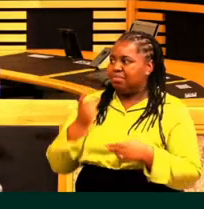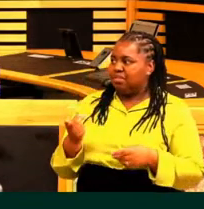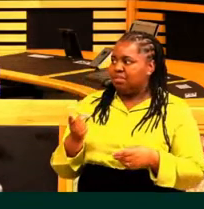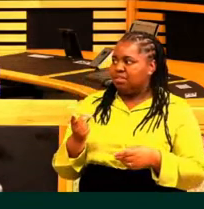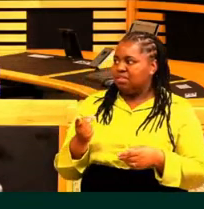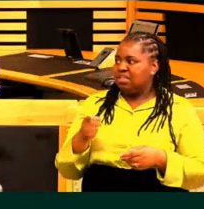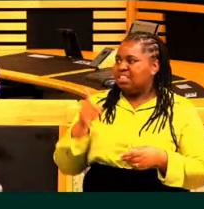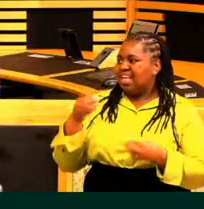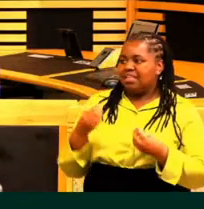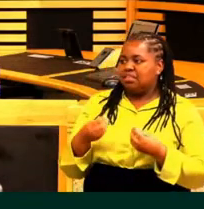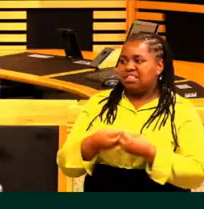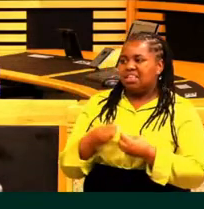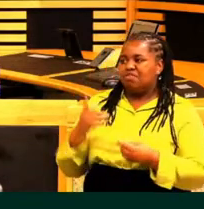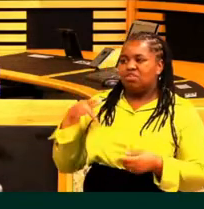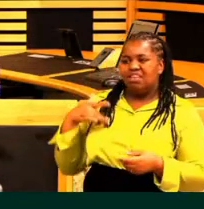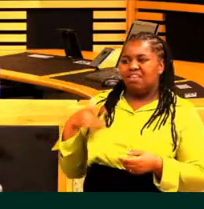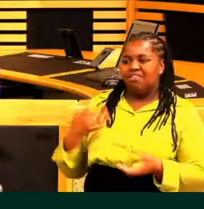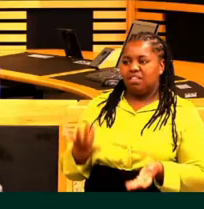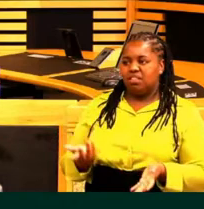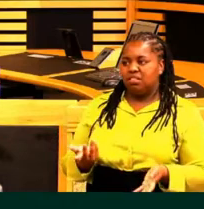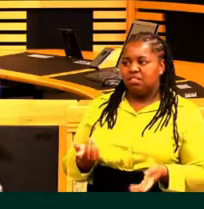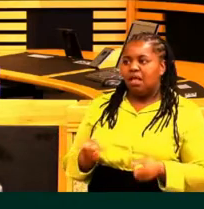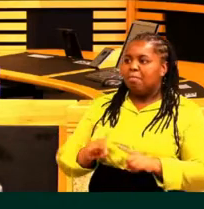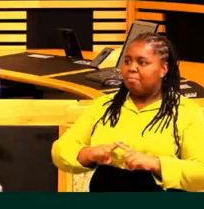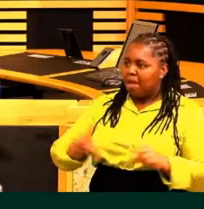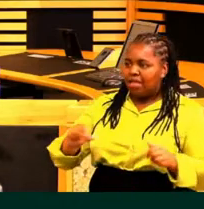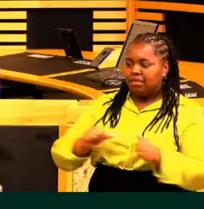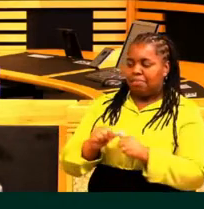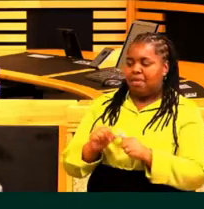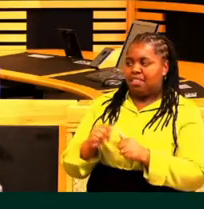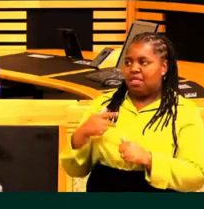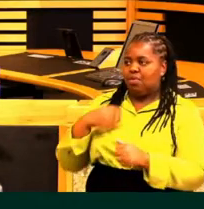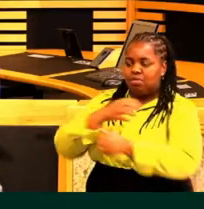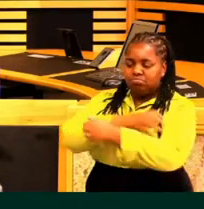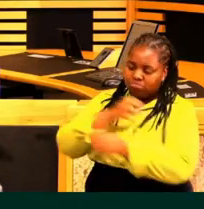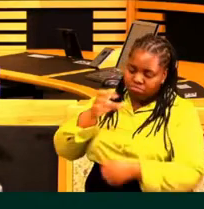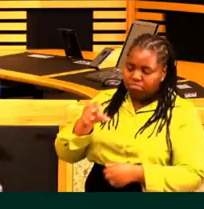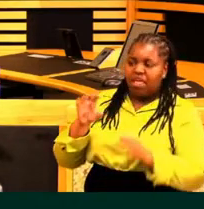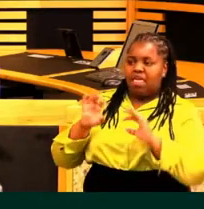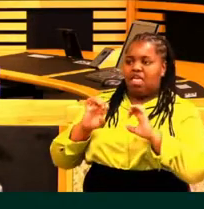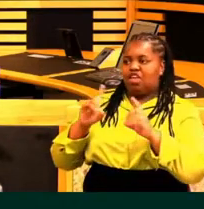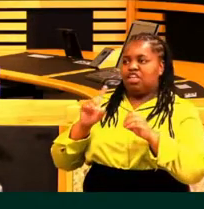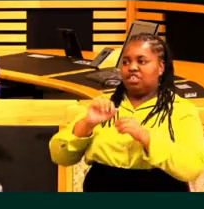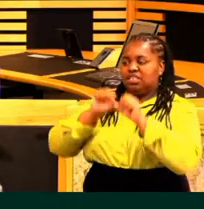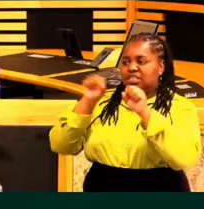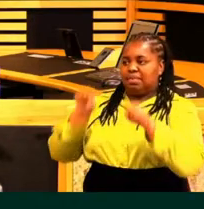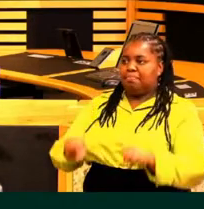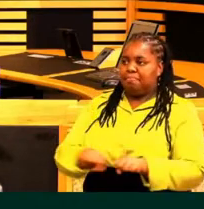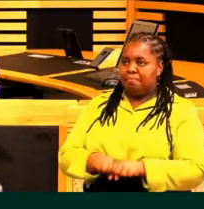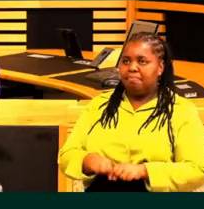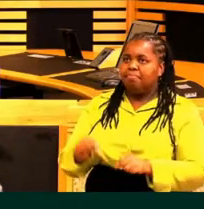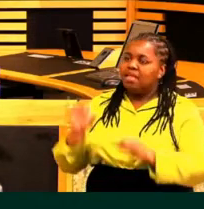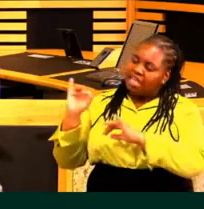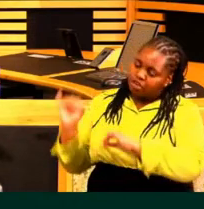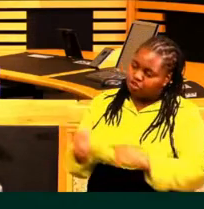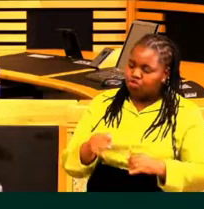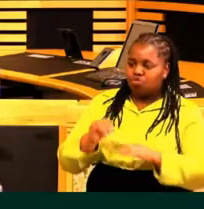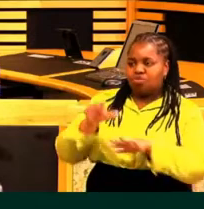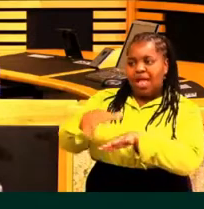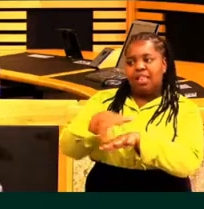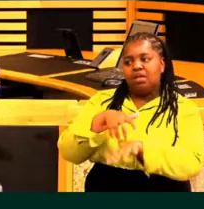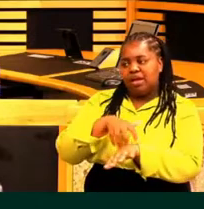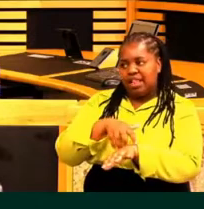is a thing of survival but rather we strengthen our education system introduce agriculture